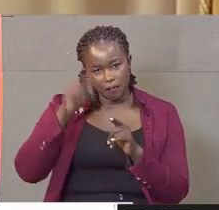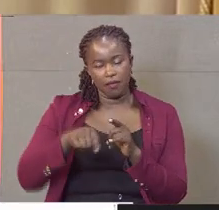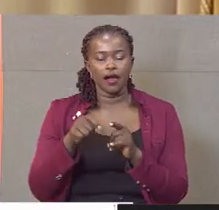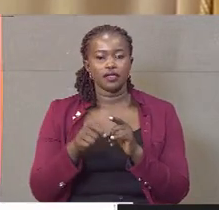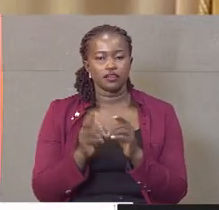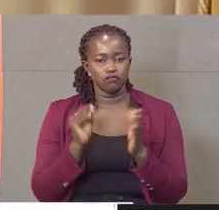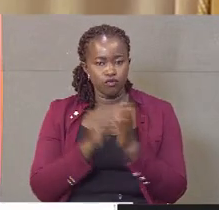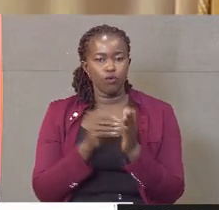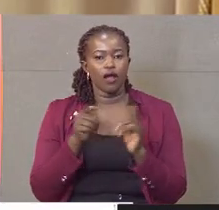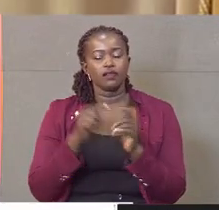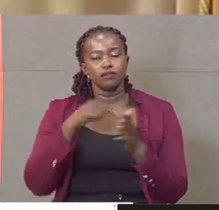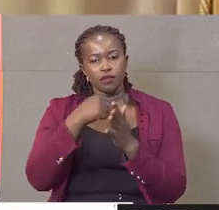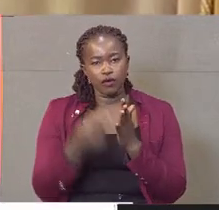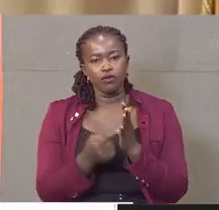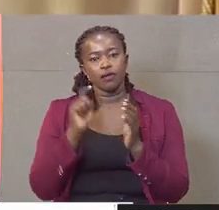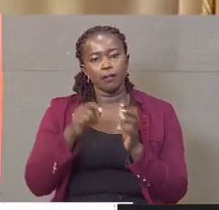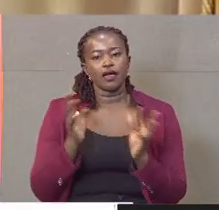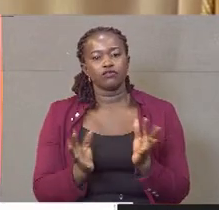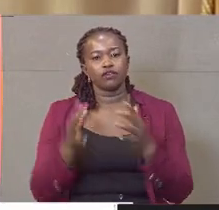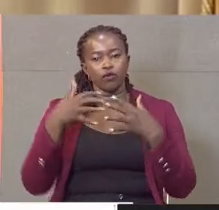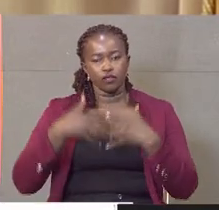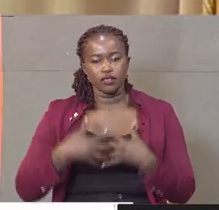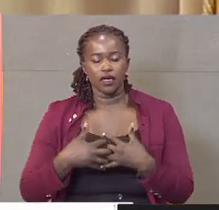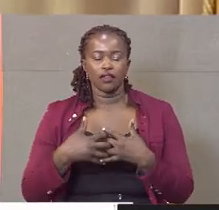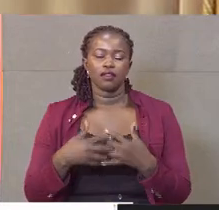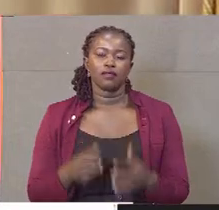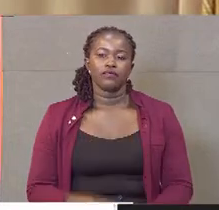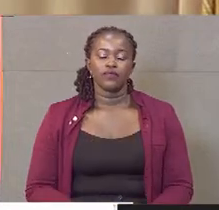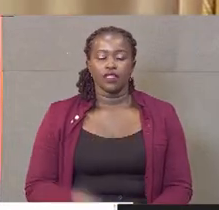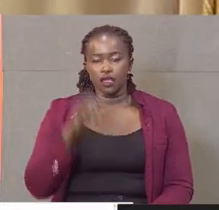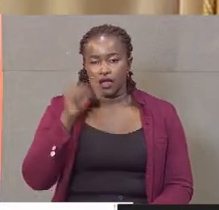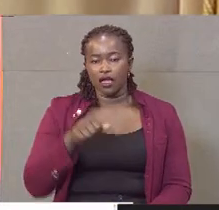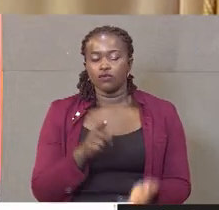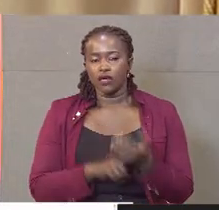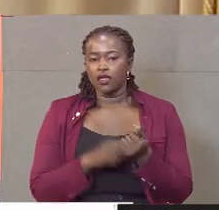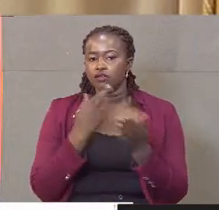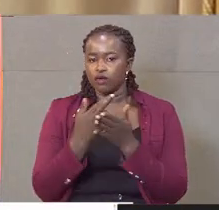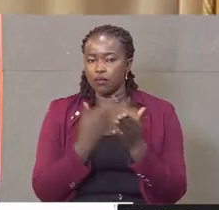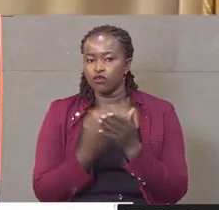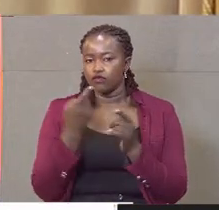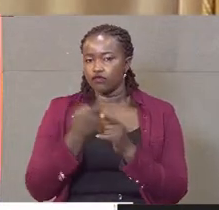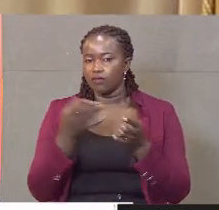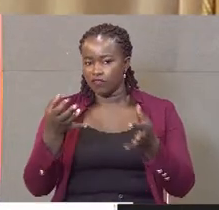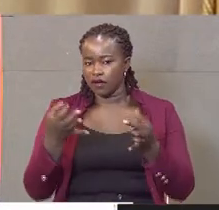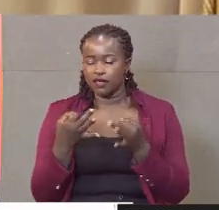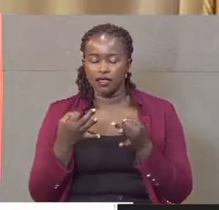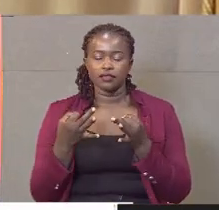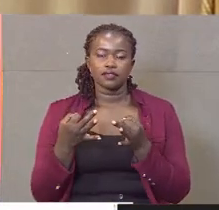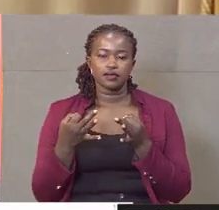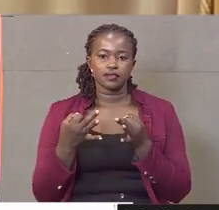as priority. Can we have a report from the Finance?